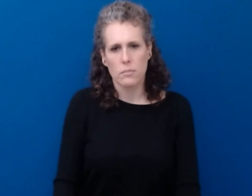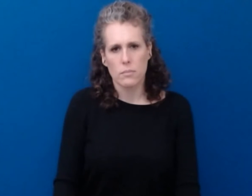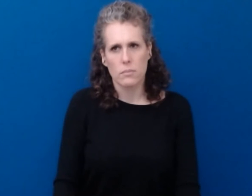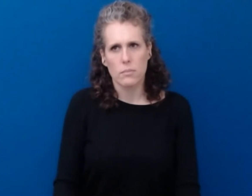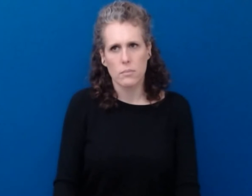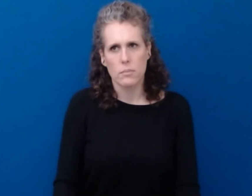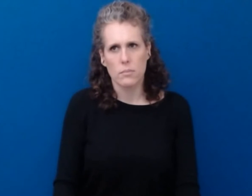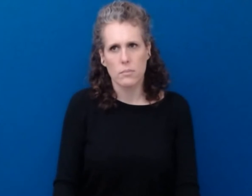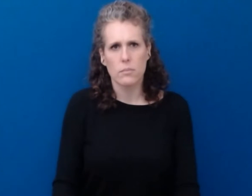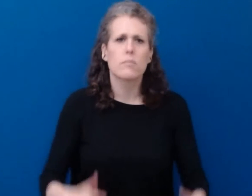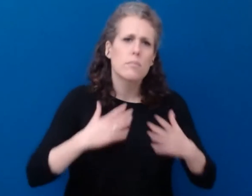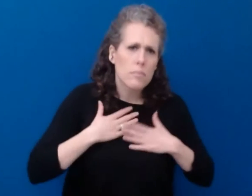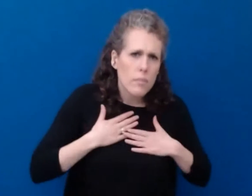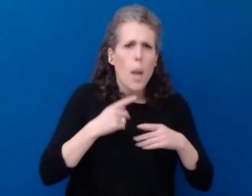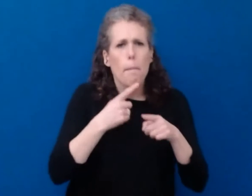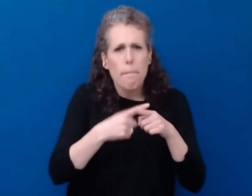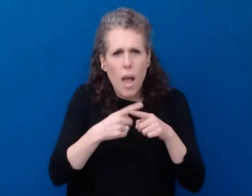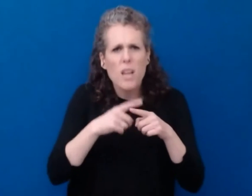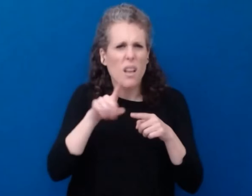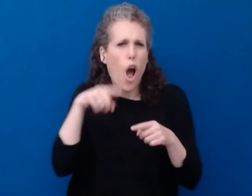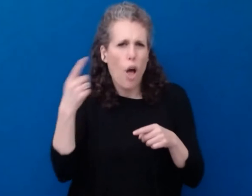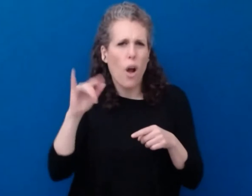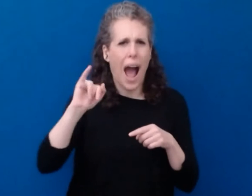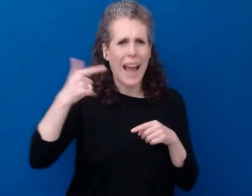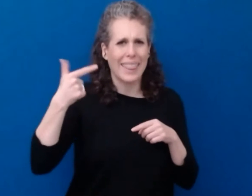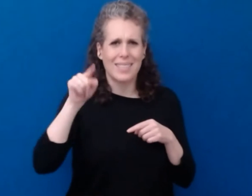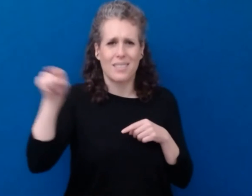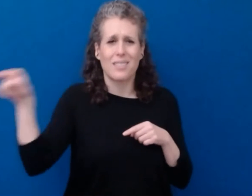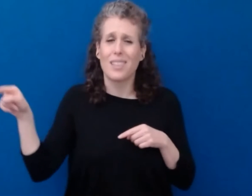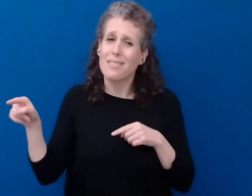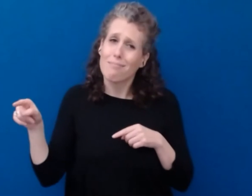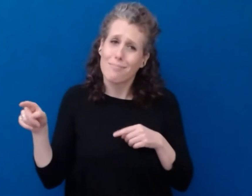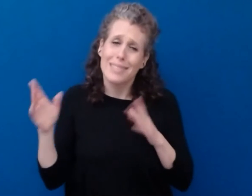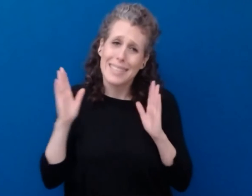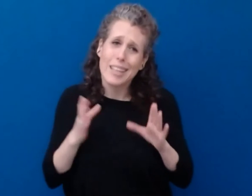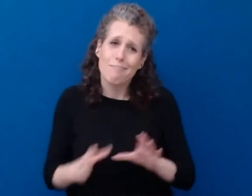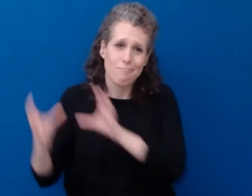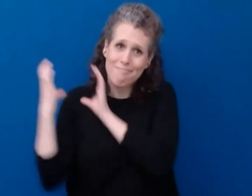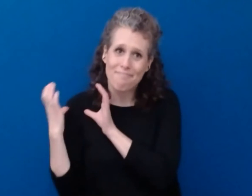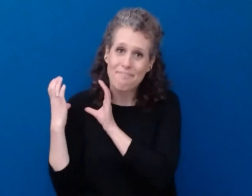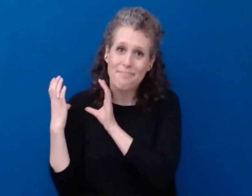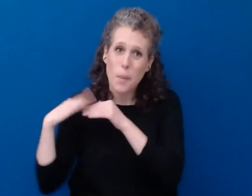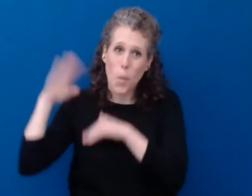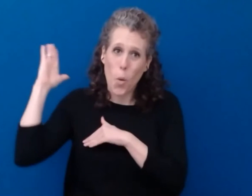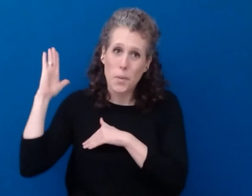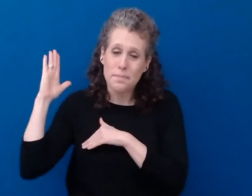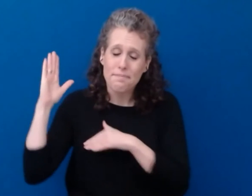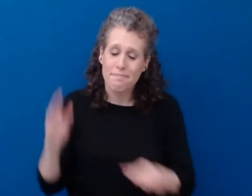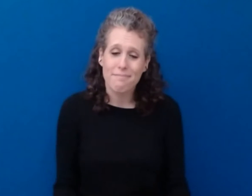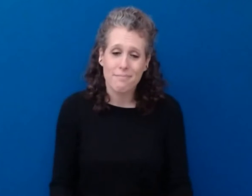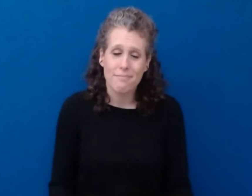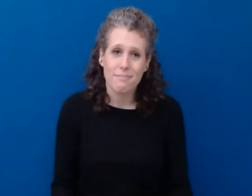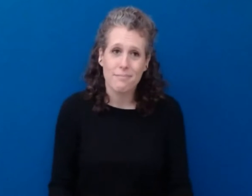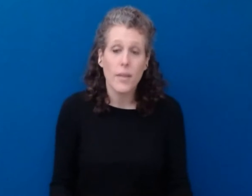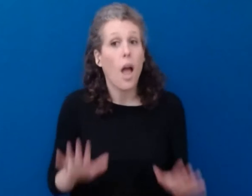specifically us, but also our colleagues in the business, we need to take responsibility here as well. And one part of that is